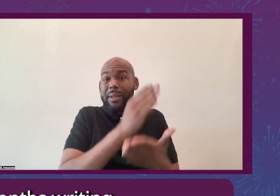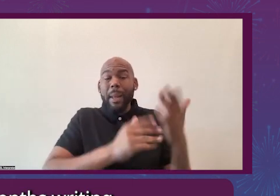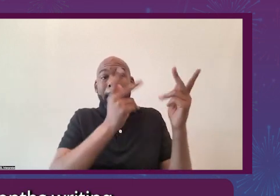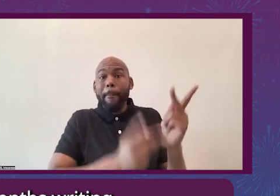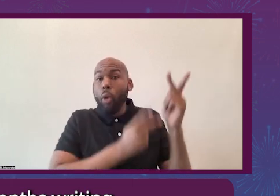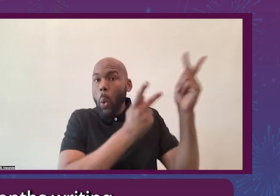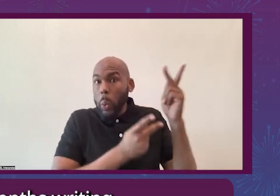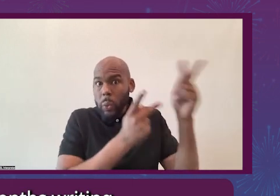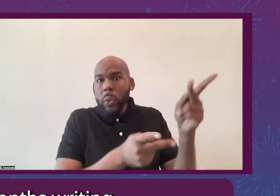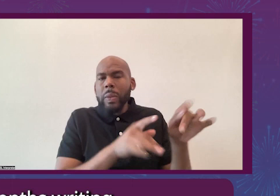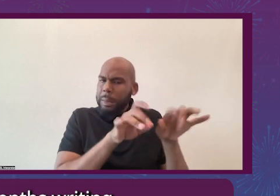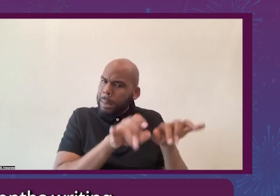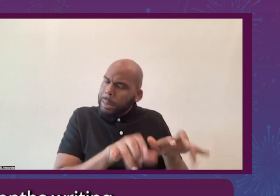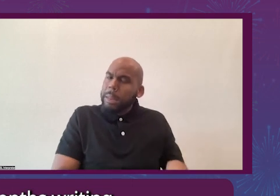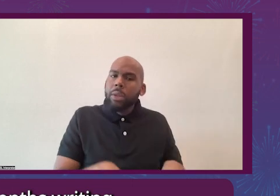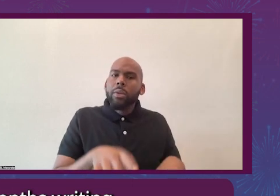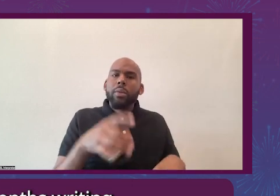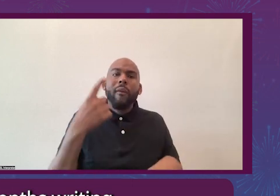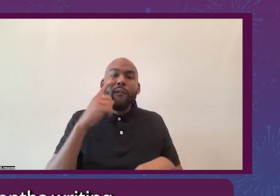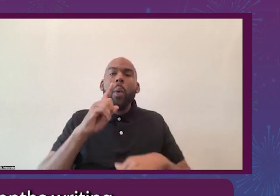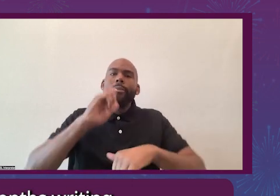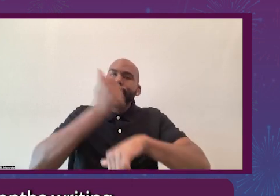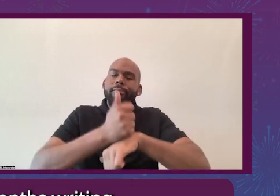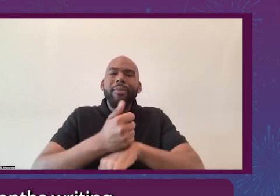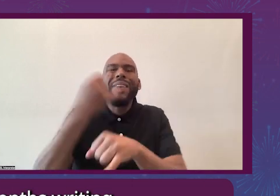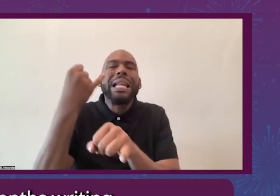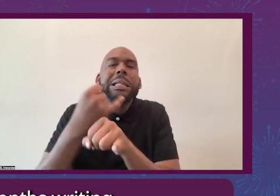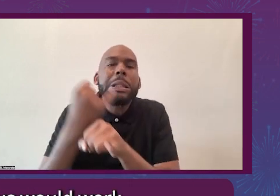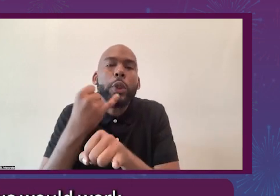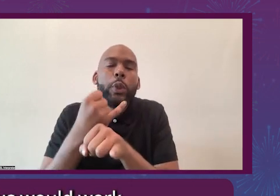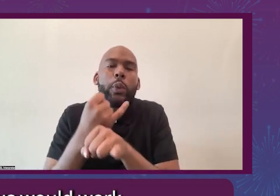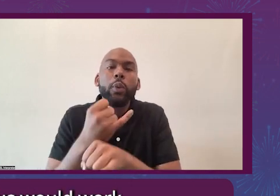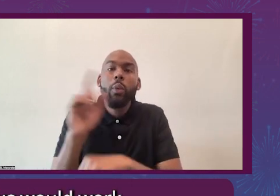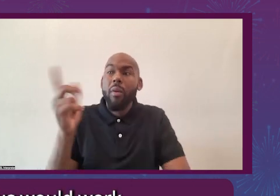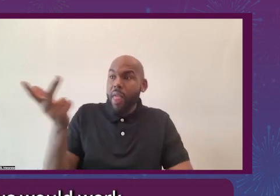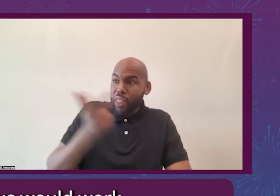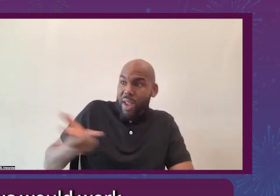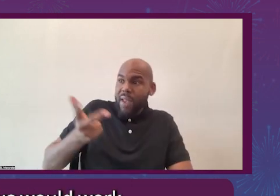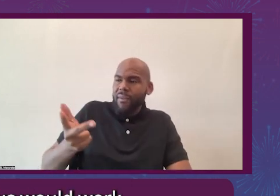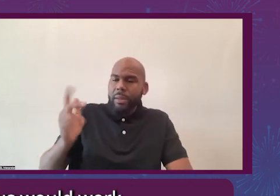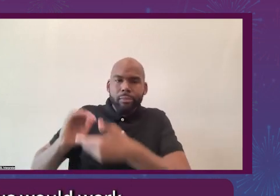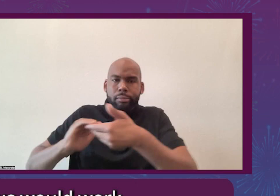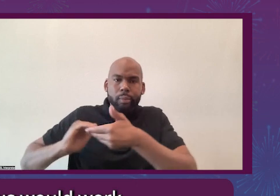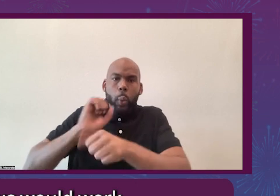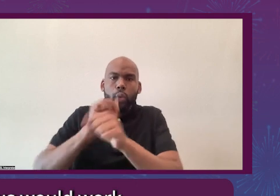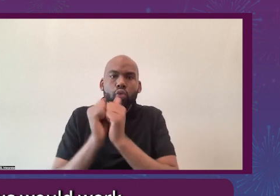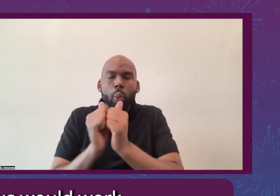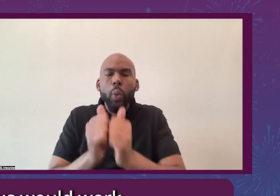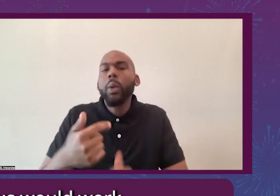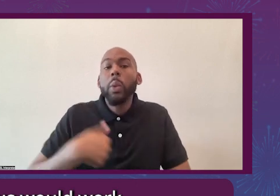some proposals for the formation of an institute where the three of us would